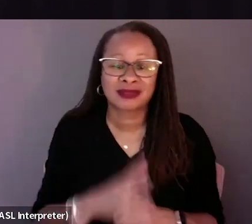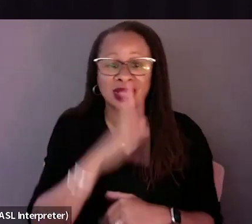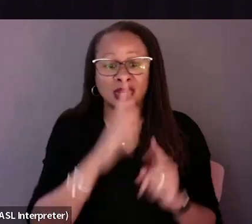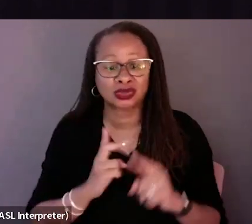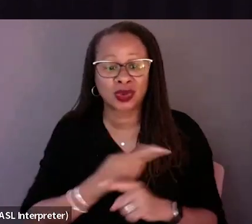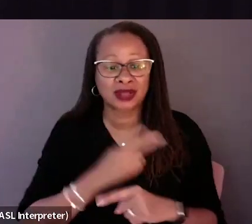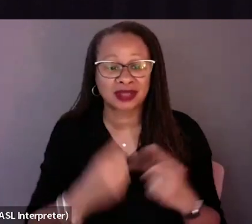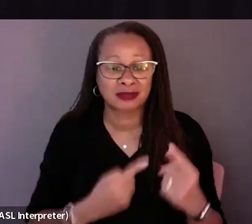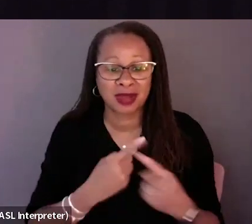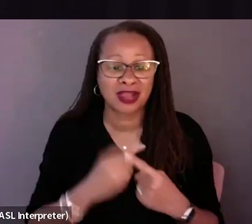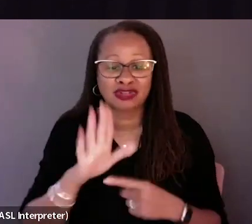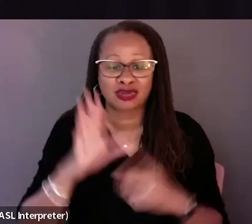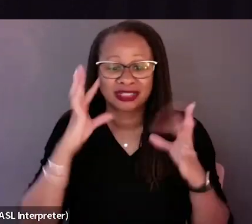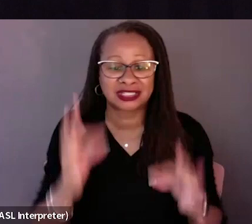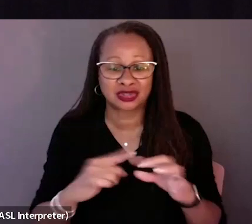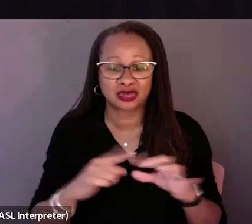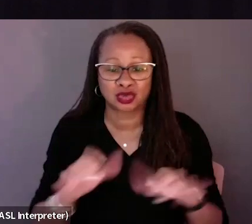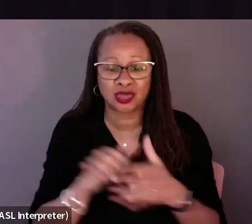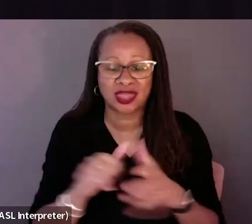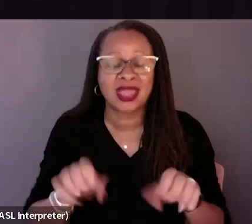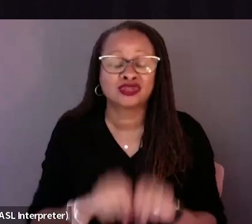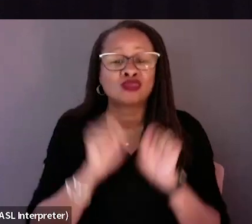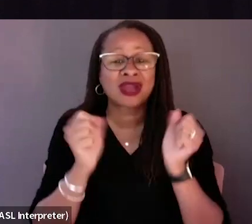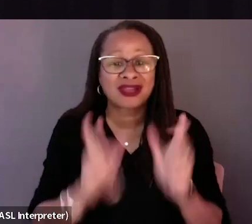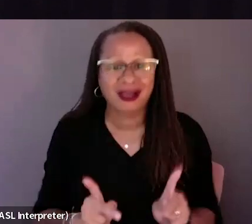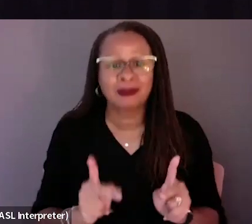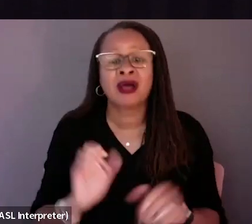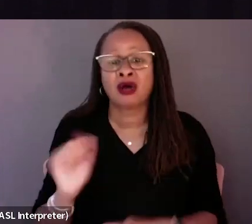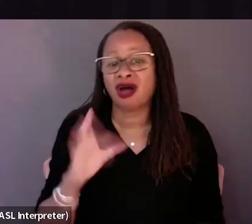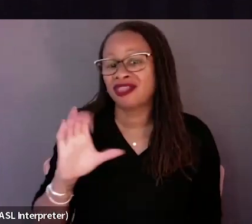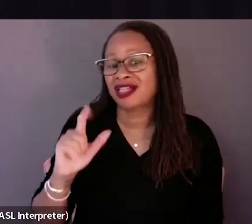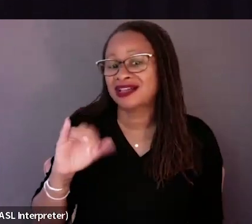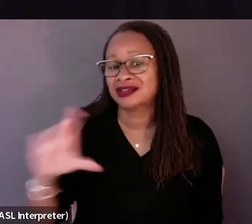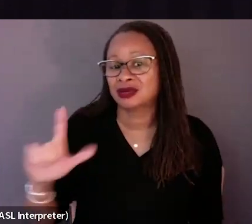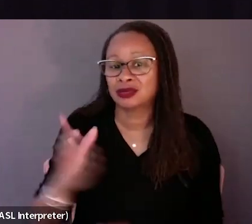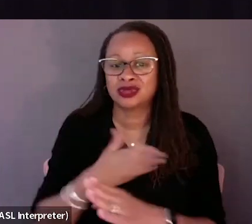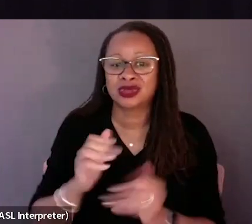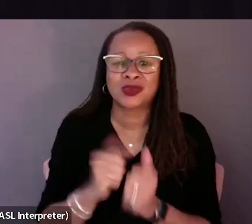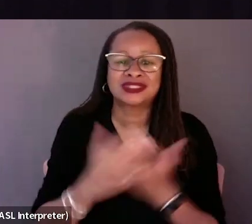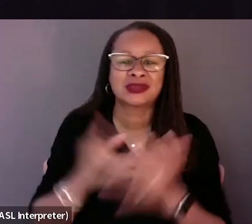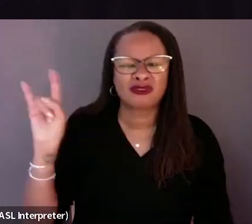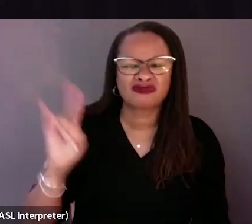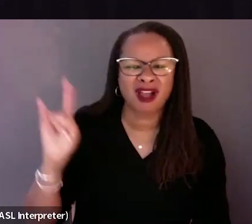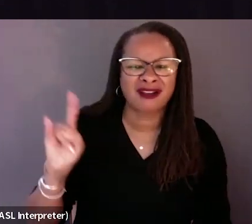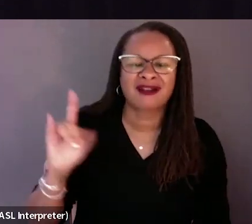us about your decision to do that, to break up this classical music